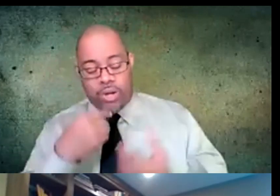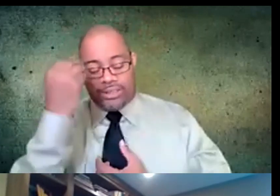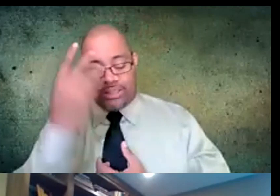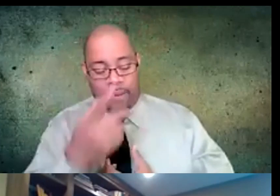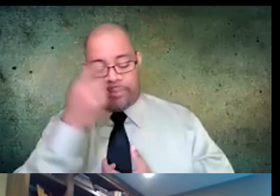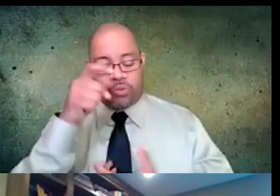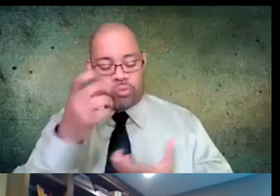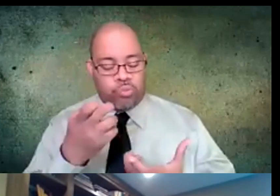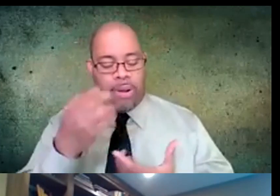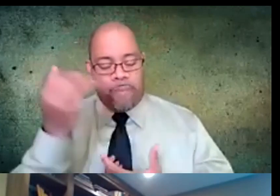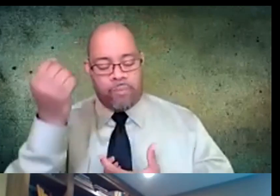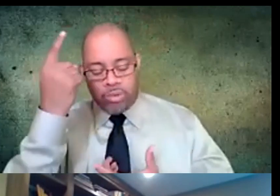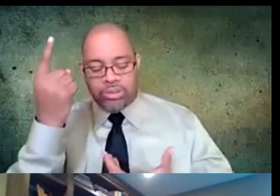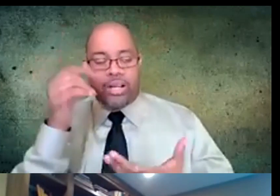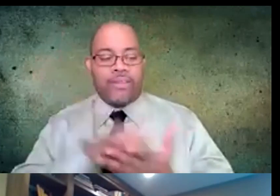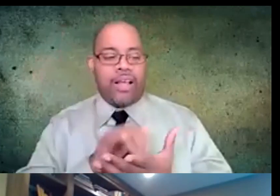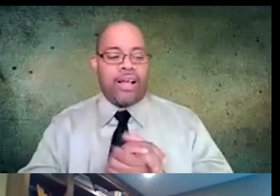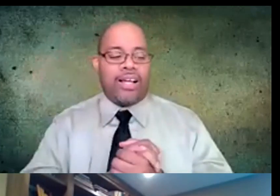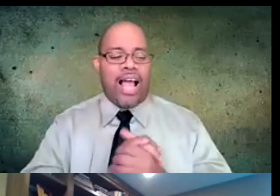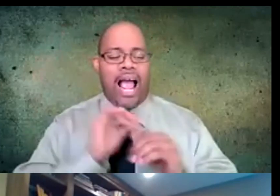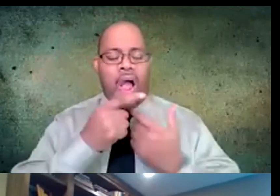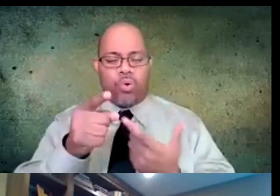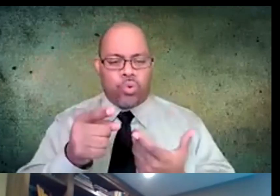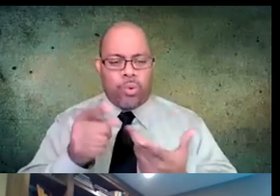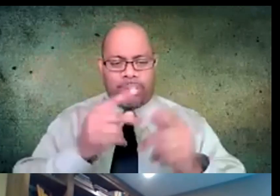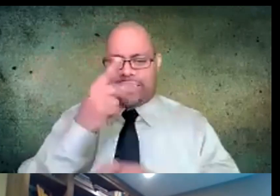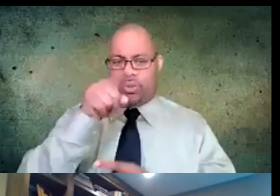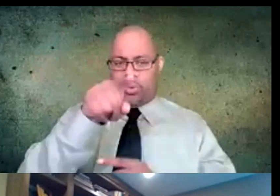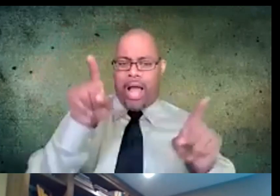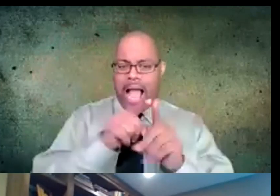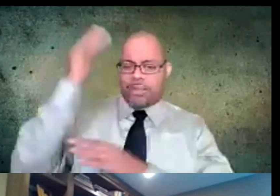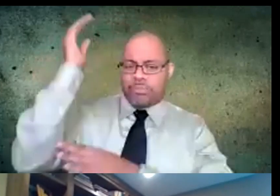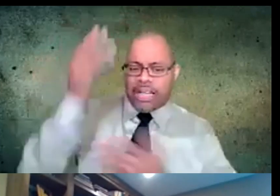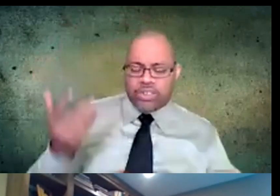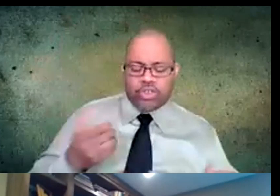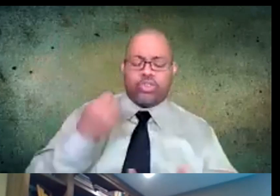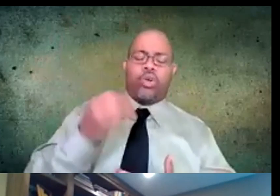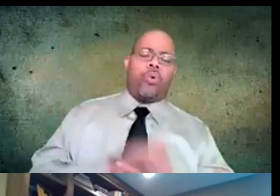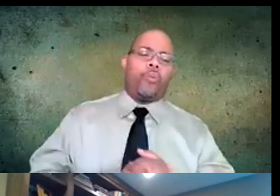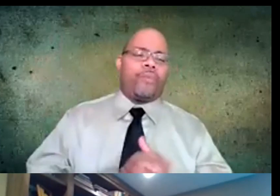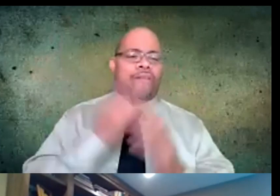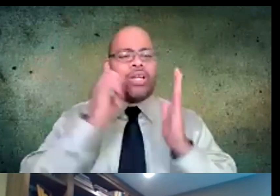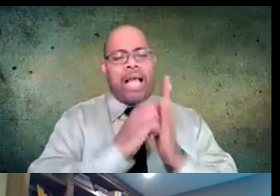you want to be mindful of how you come across as a presenter, right? So for example, if you know